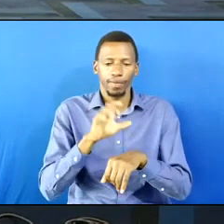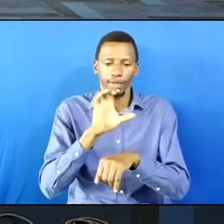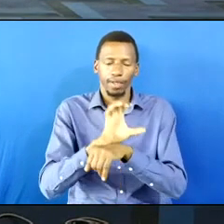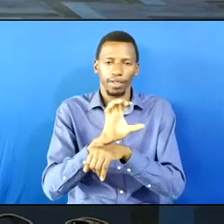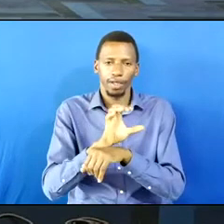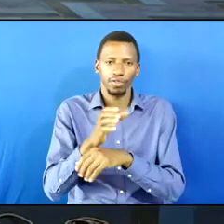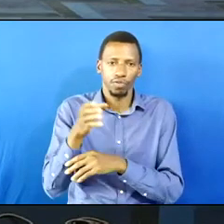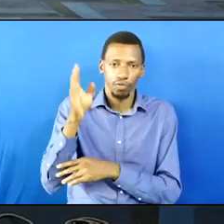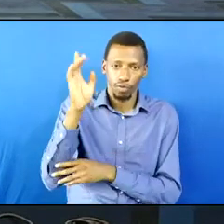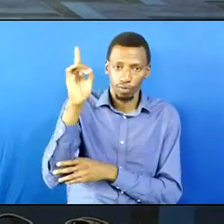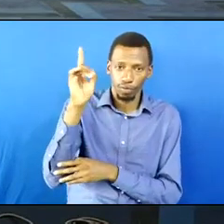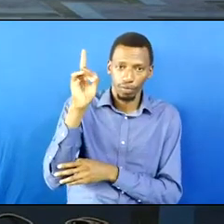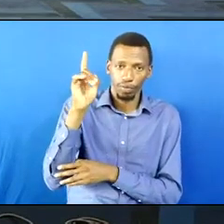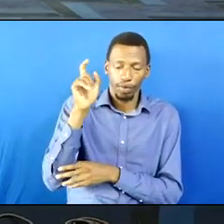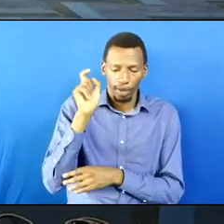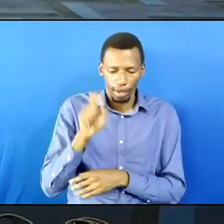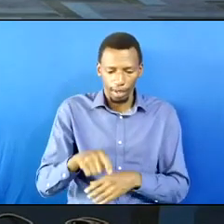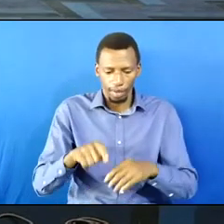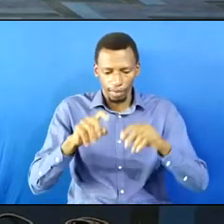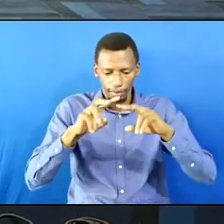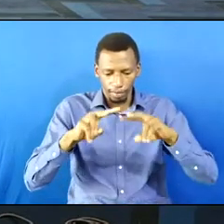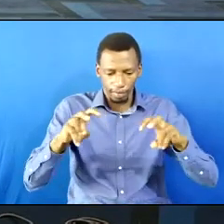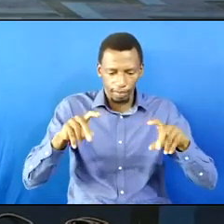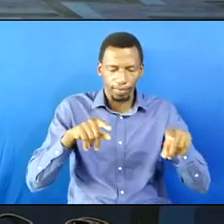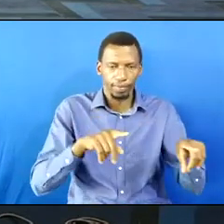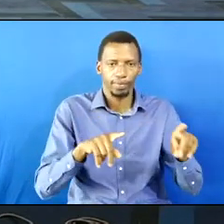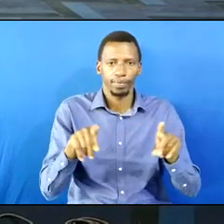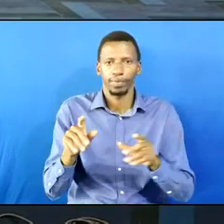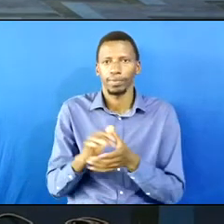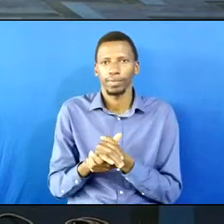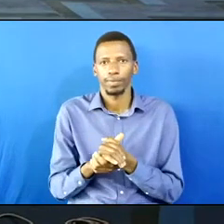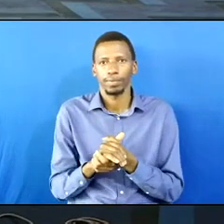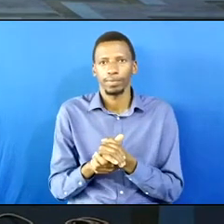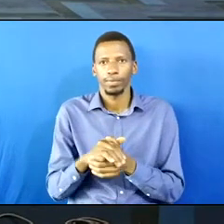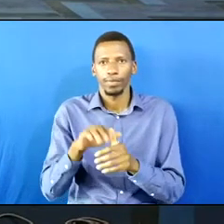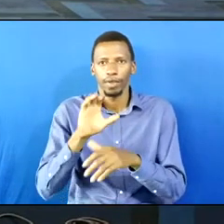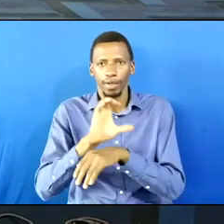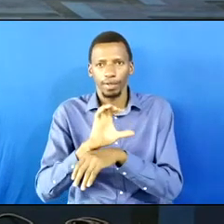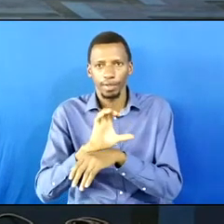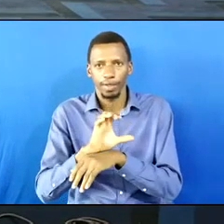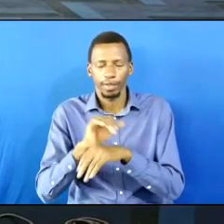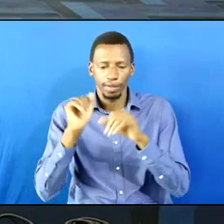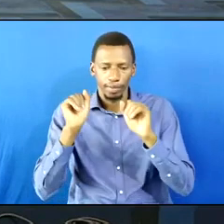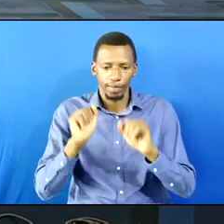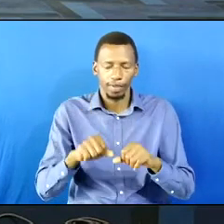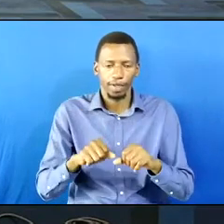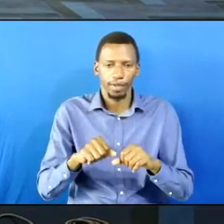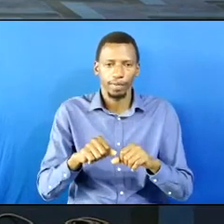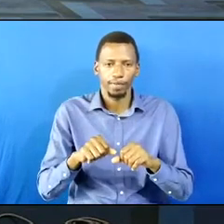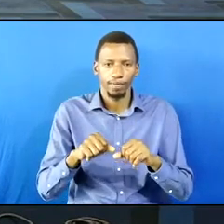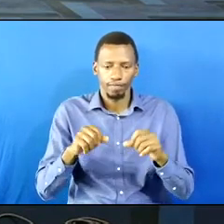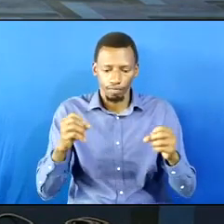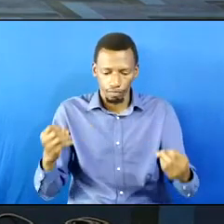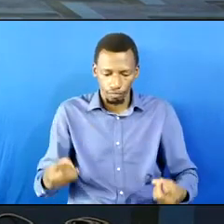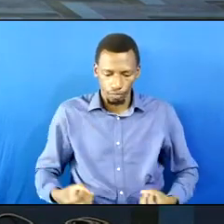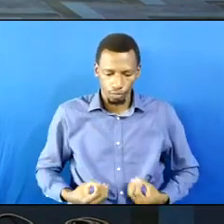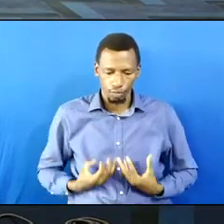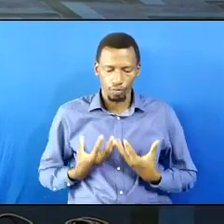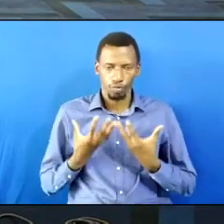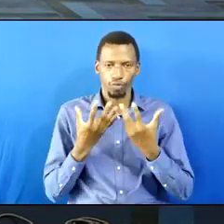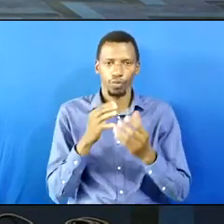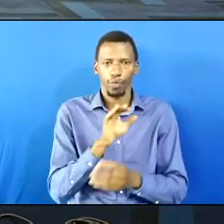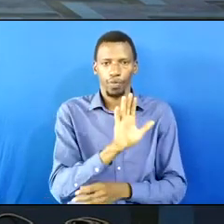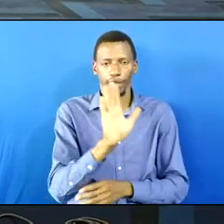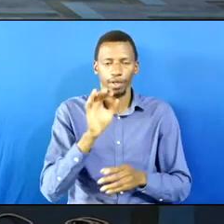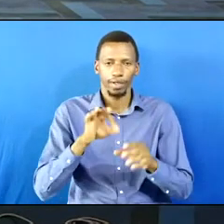of God can search themselves, that the church can revive their spiritual